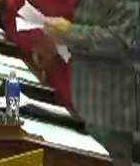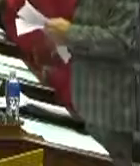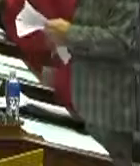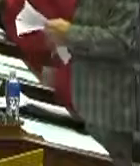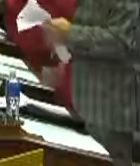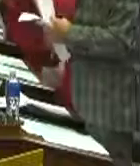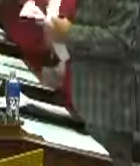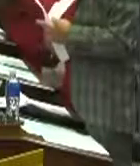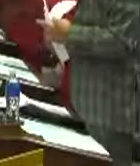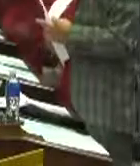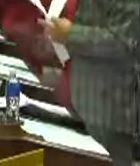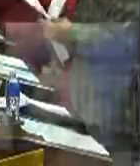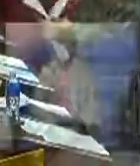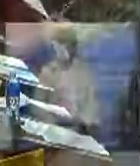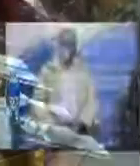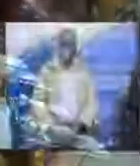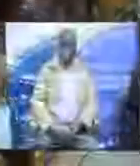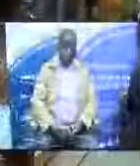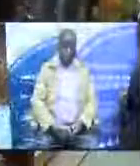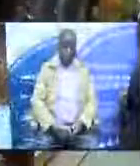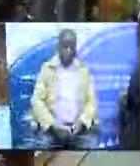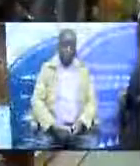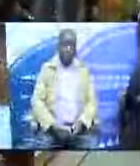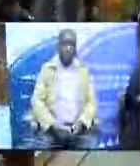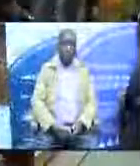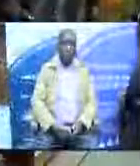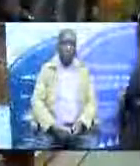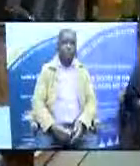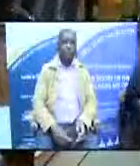Honorable members, we may be seated.